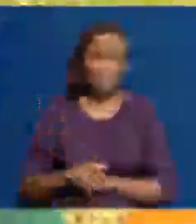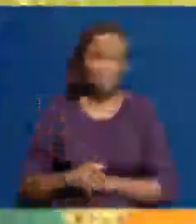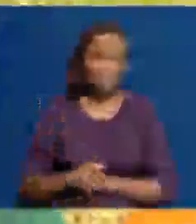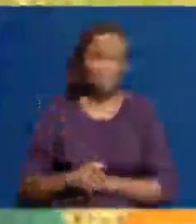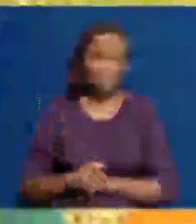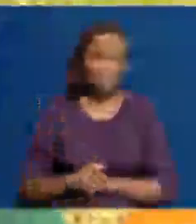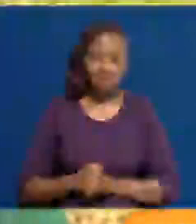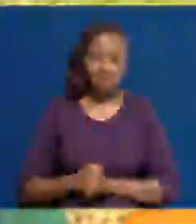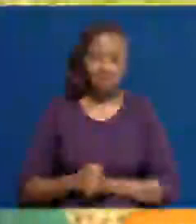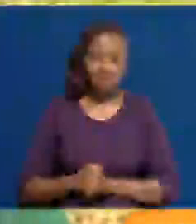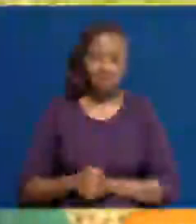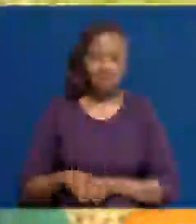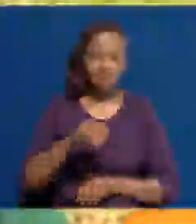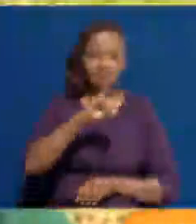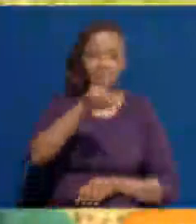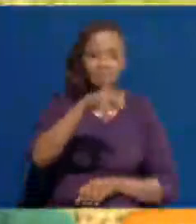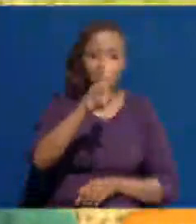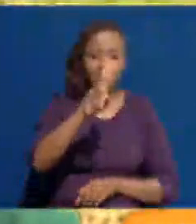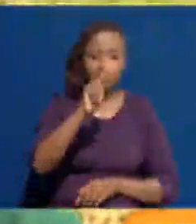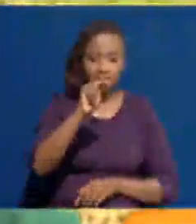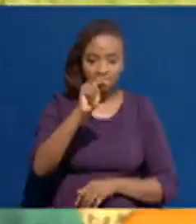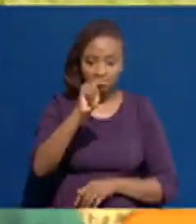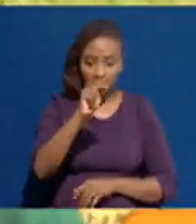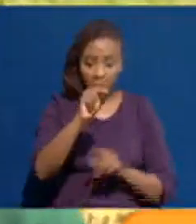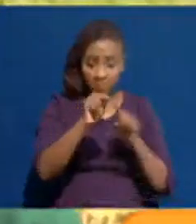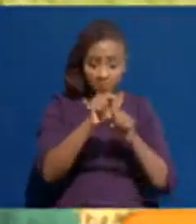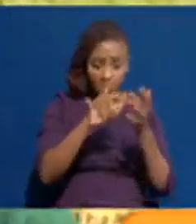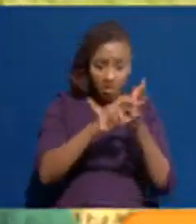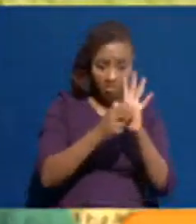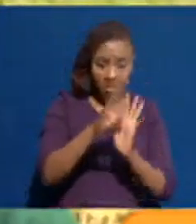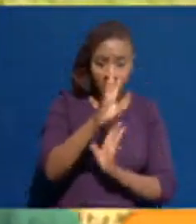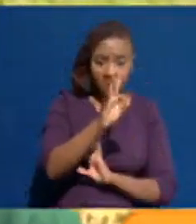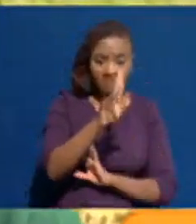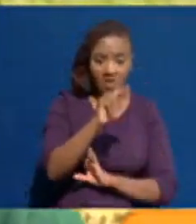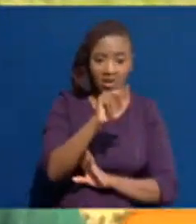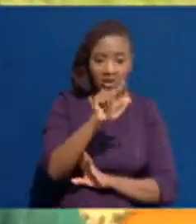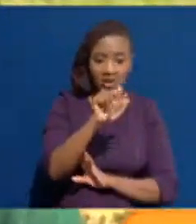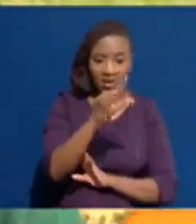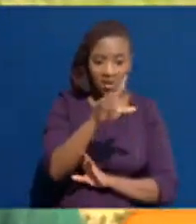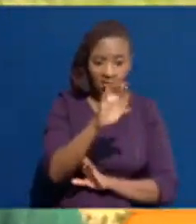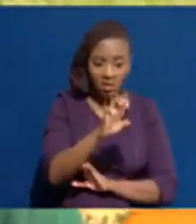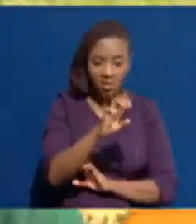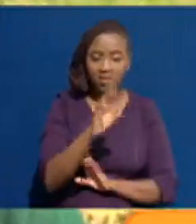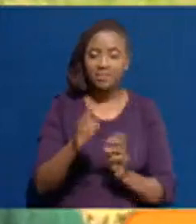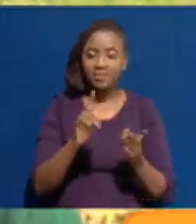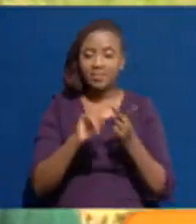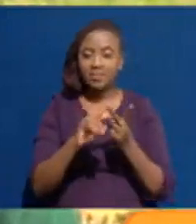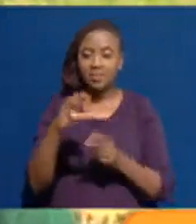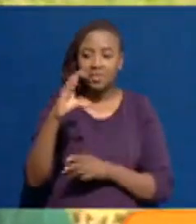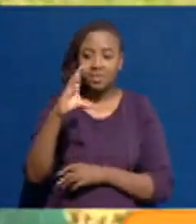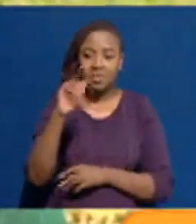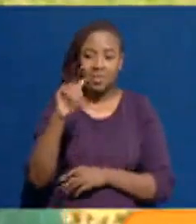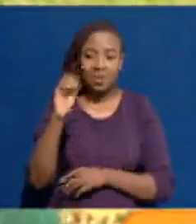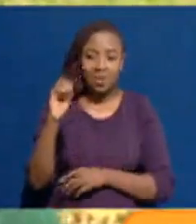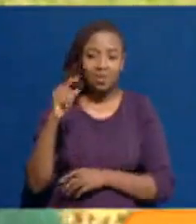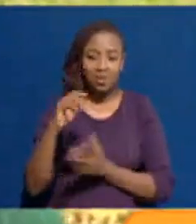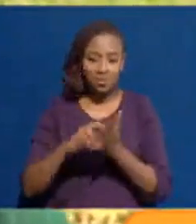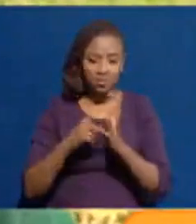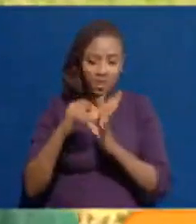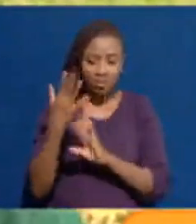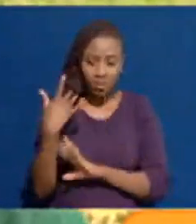means, jun means fungi, cow means grass. Juncao grass technology was invented